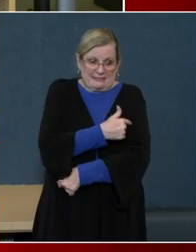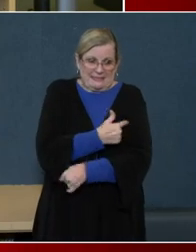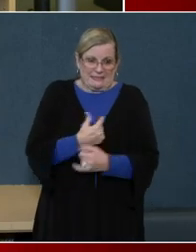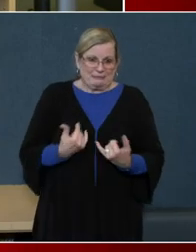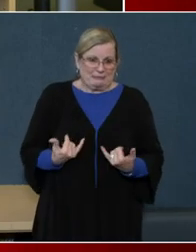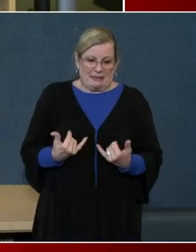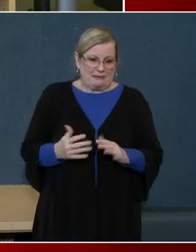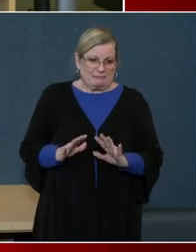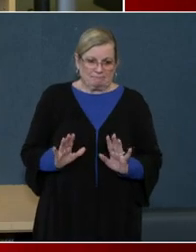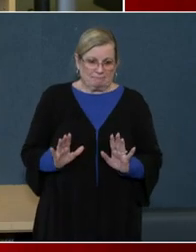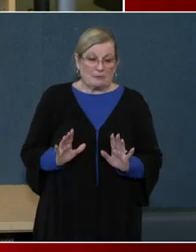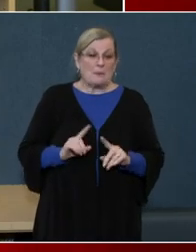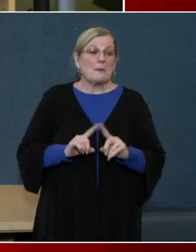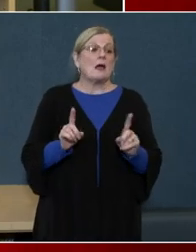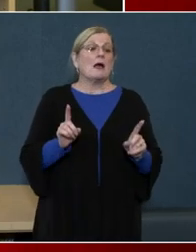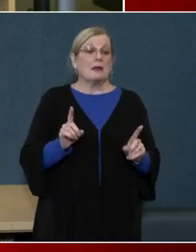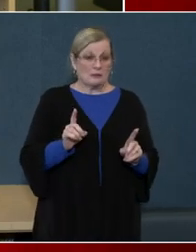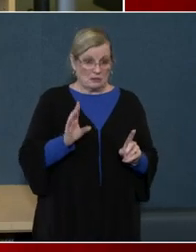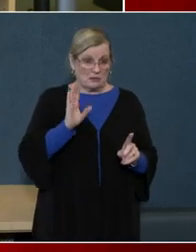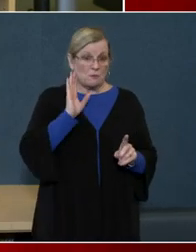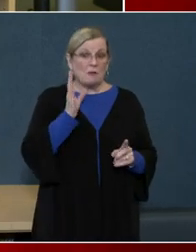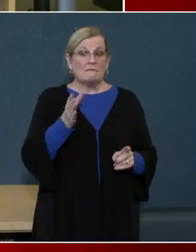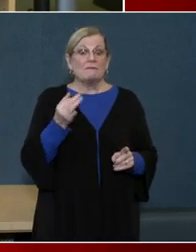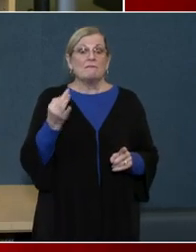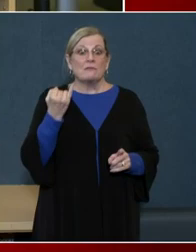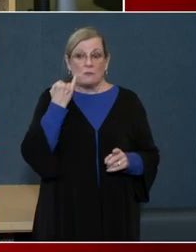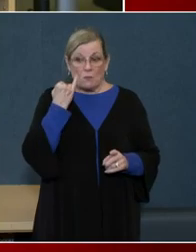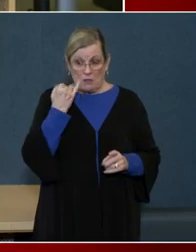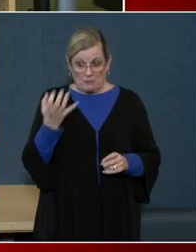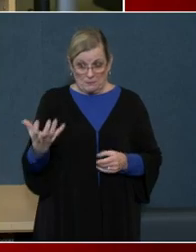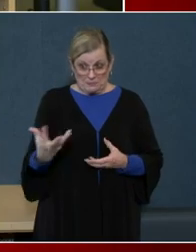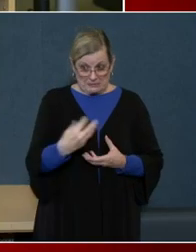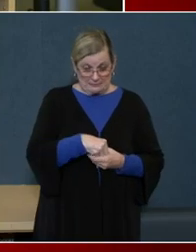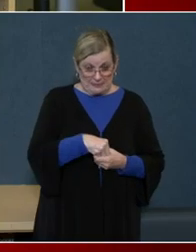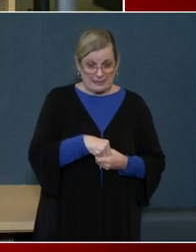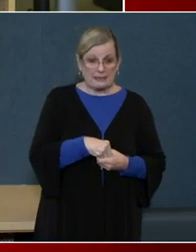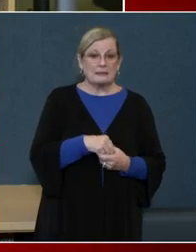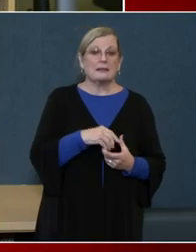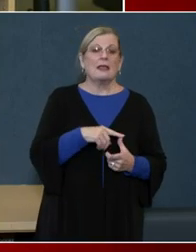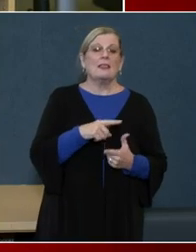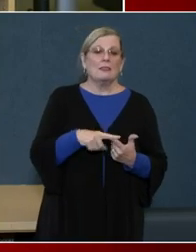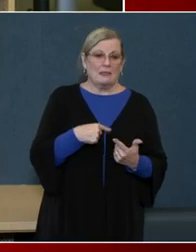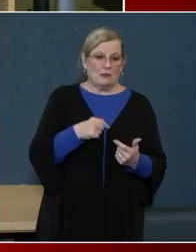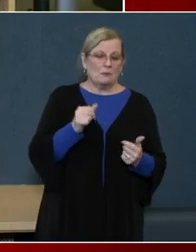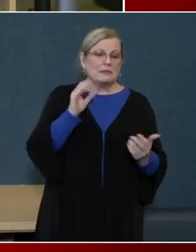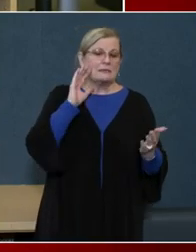going to participate in in-person learning term two, the expectation is they've completed that process. Thank